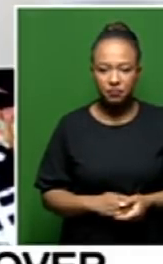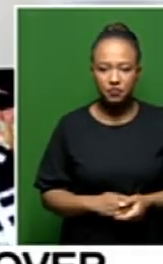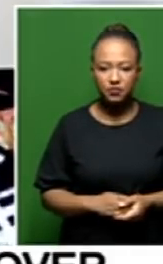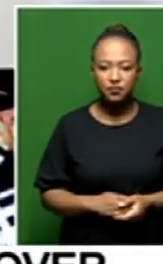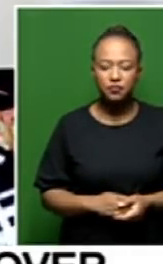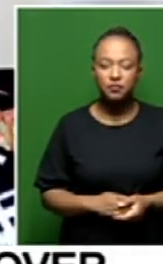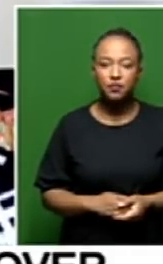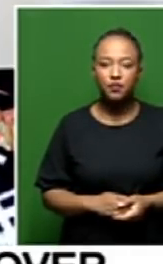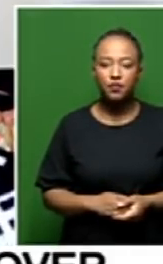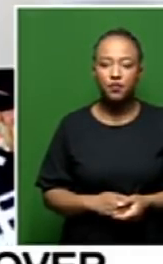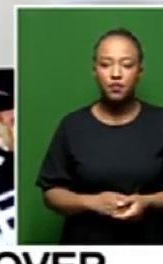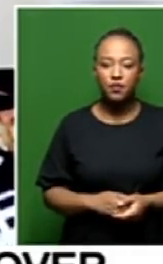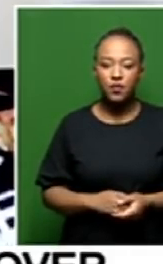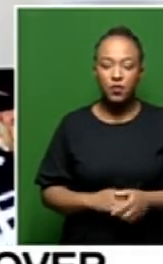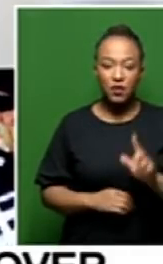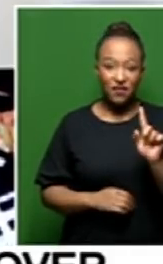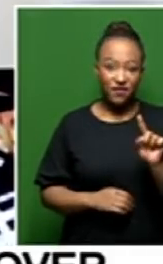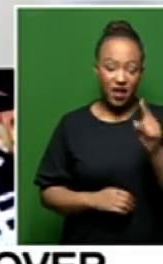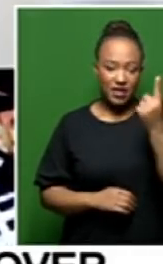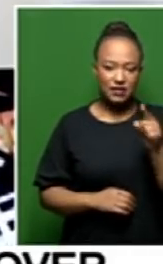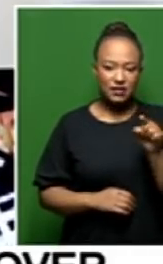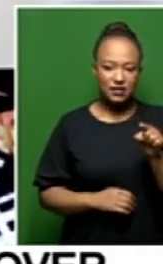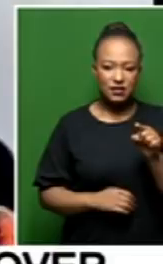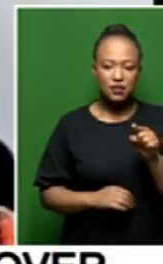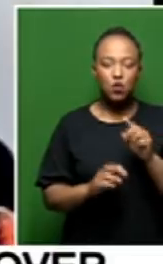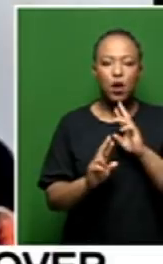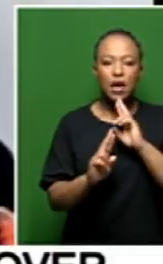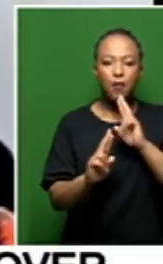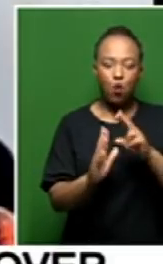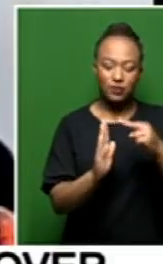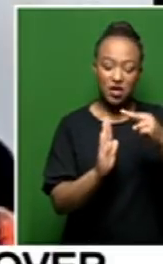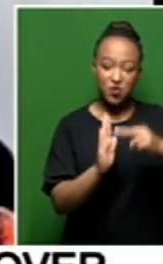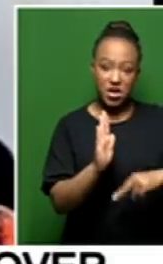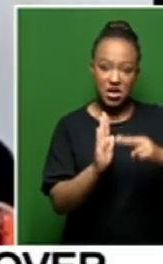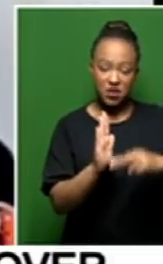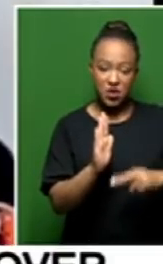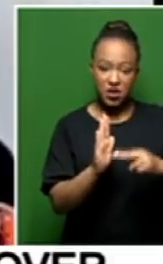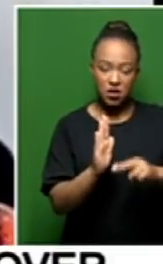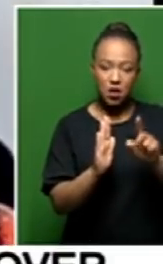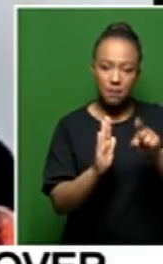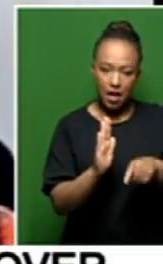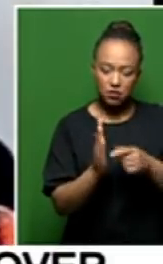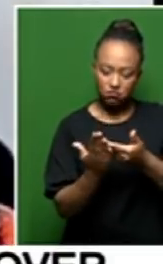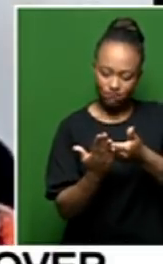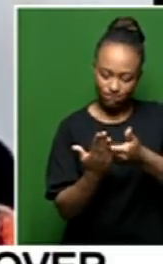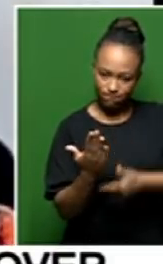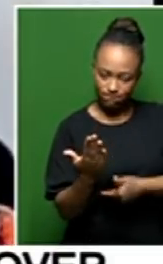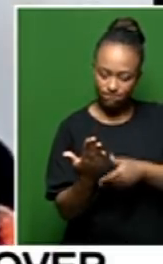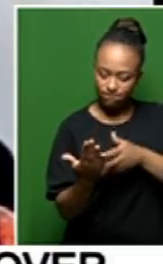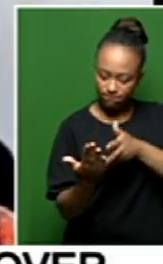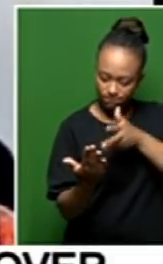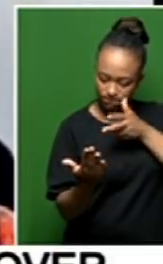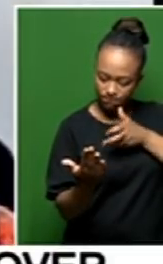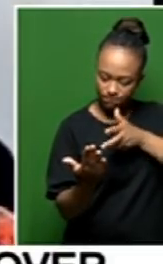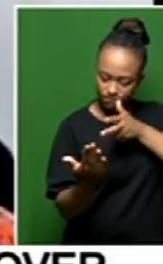Well, firstly, we need to read the report of this commission and